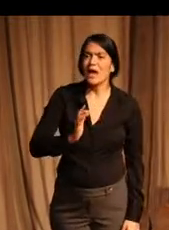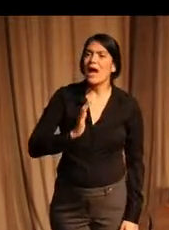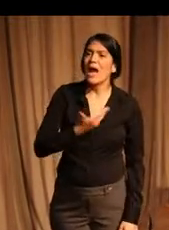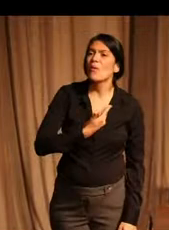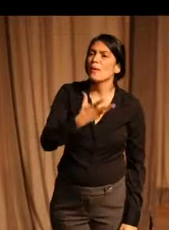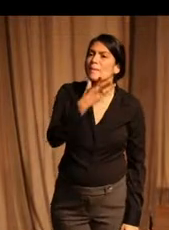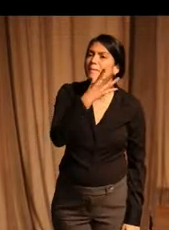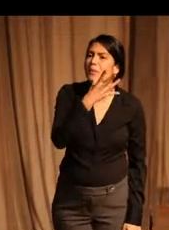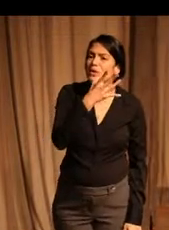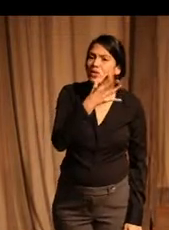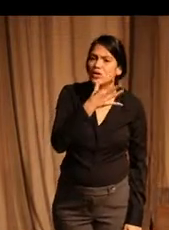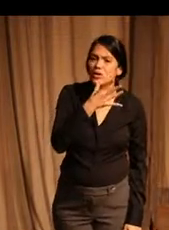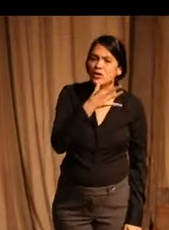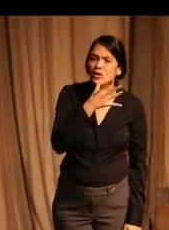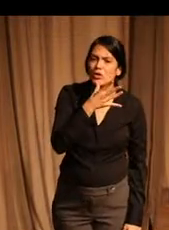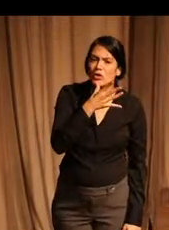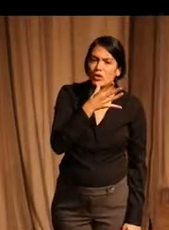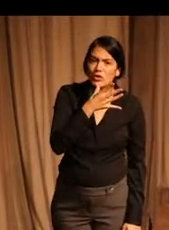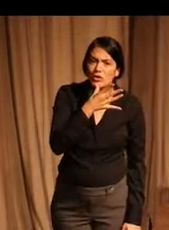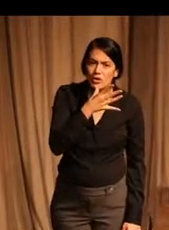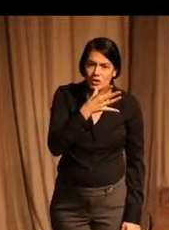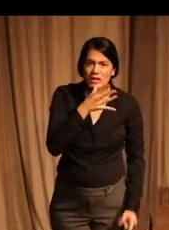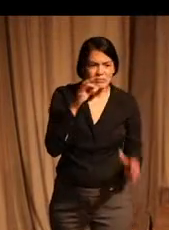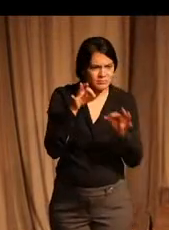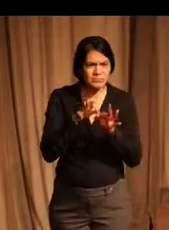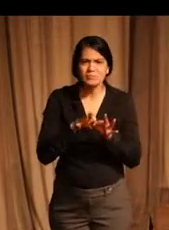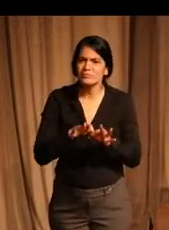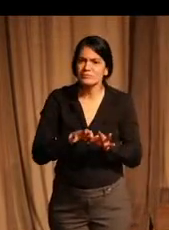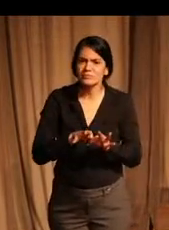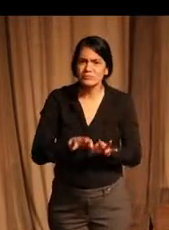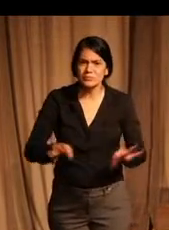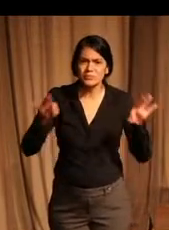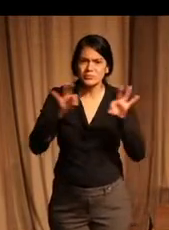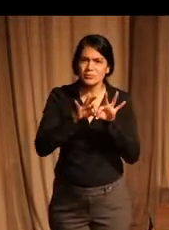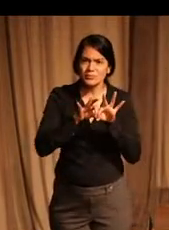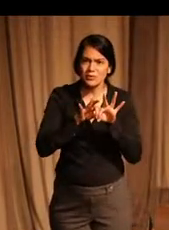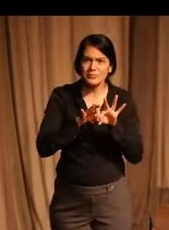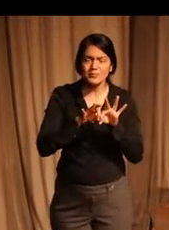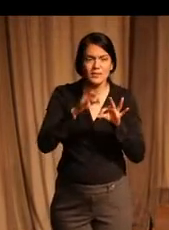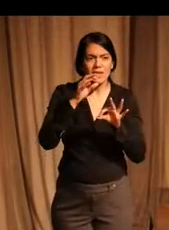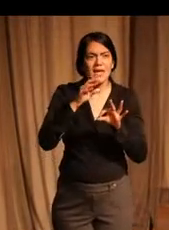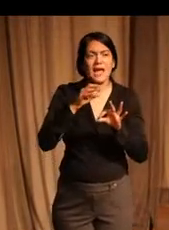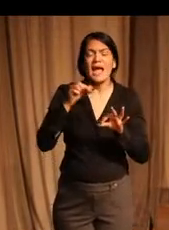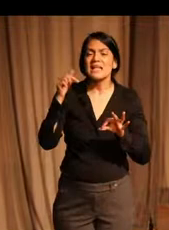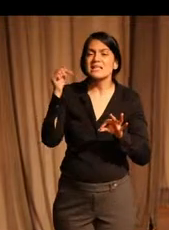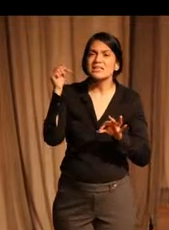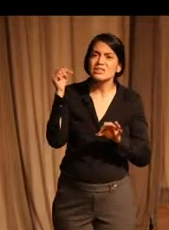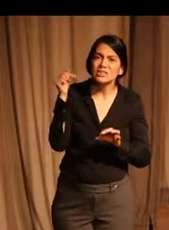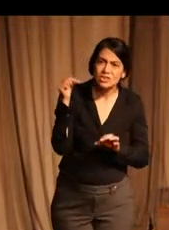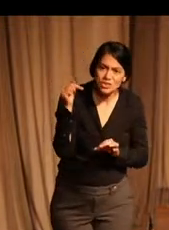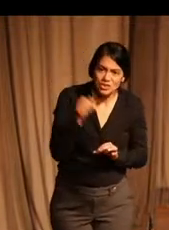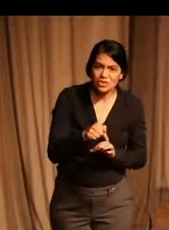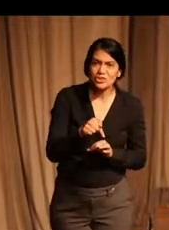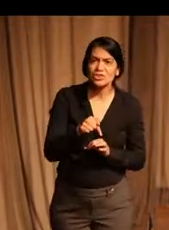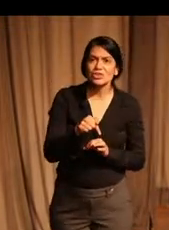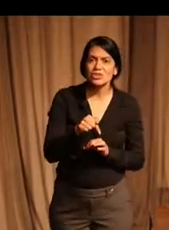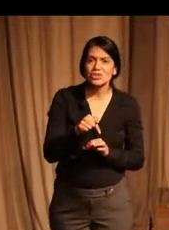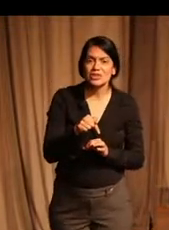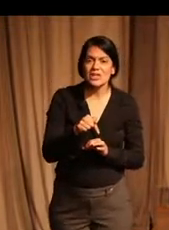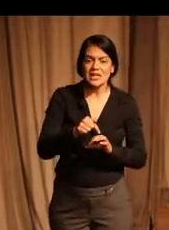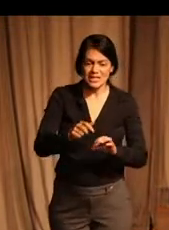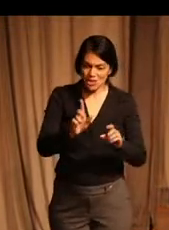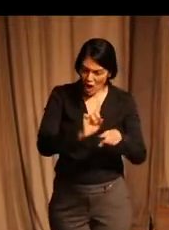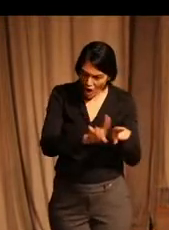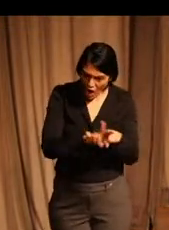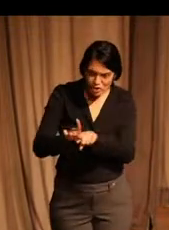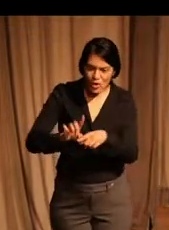our intimacy. But she was also a filmmaker, and this part belongs to the public.